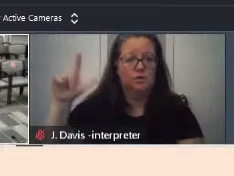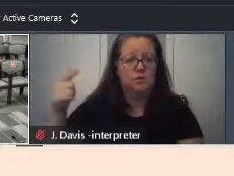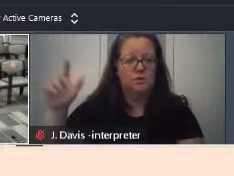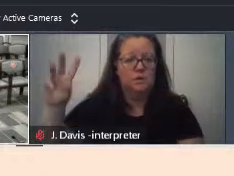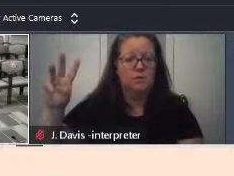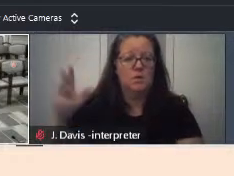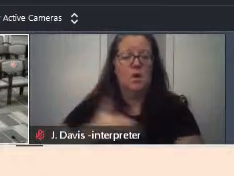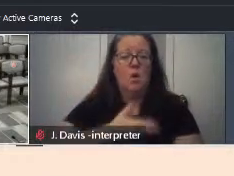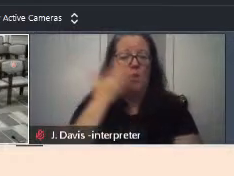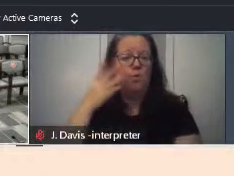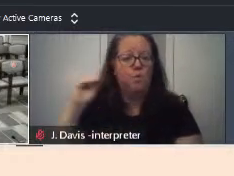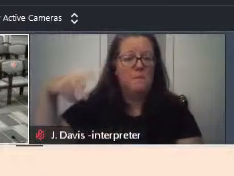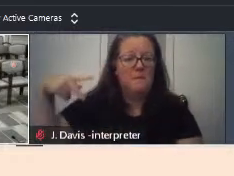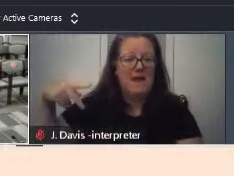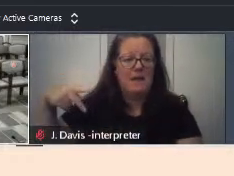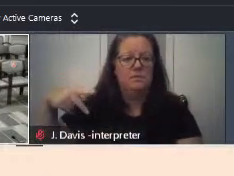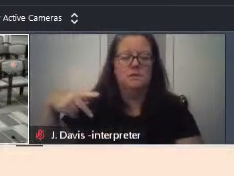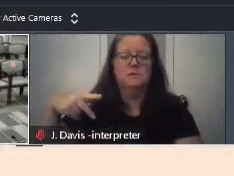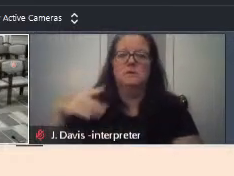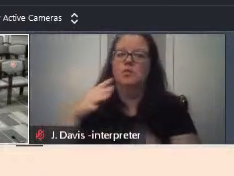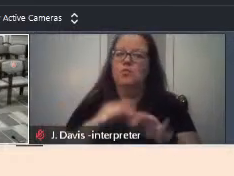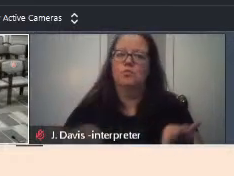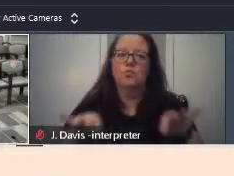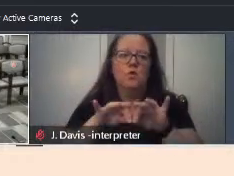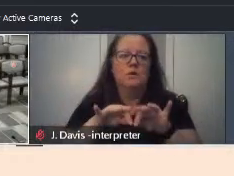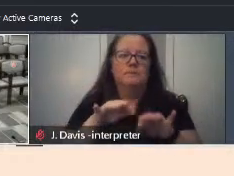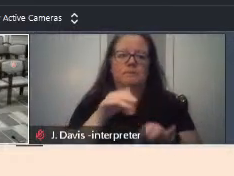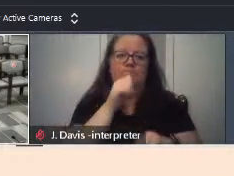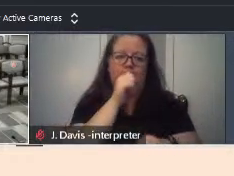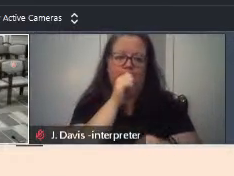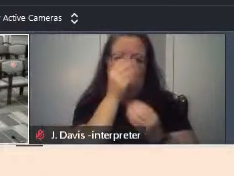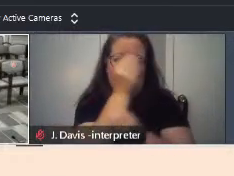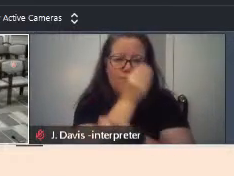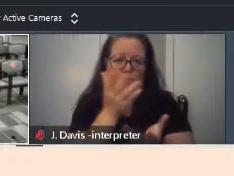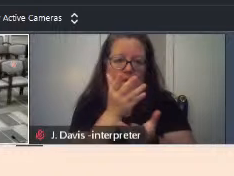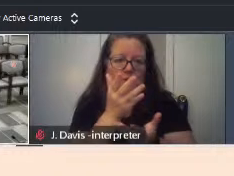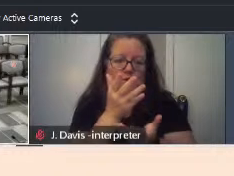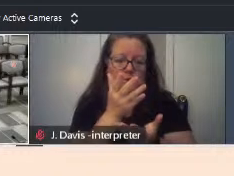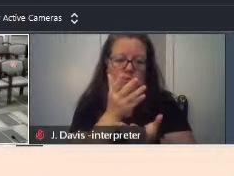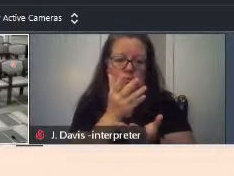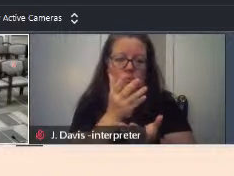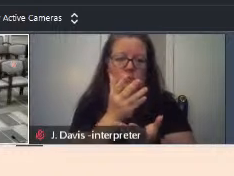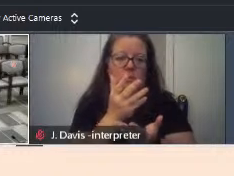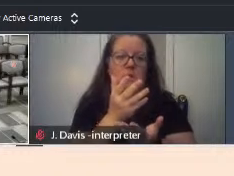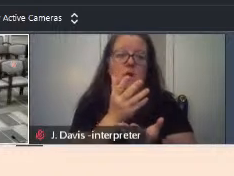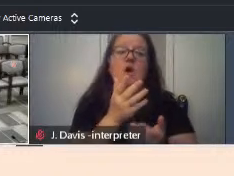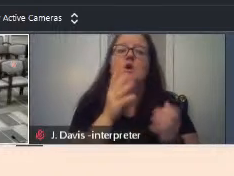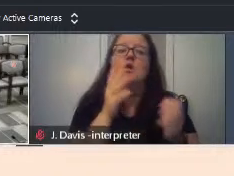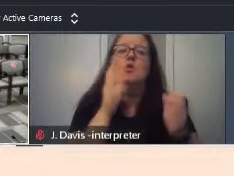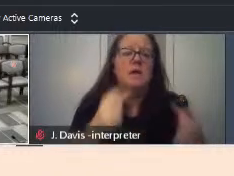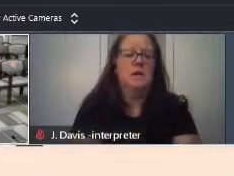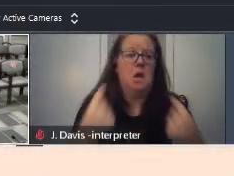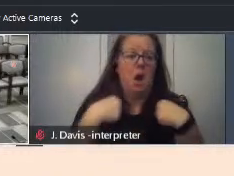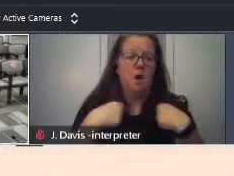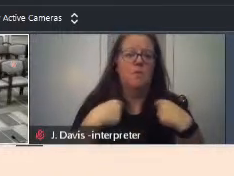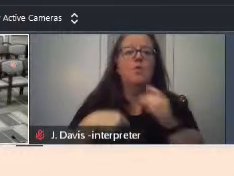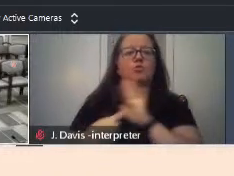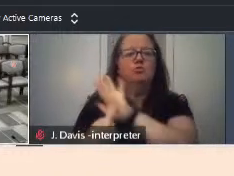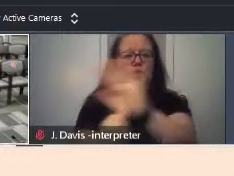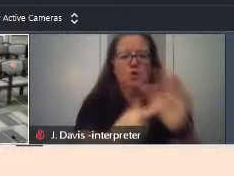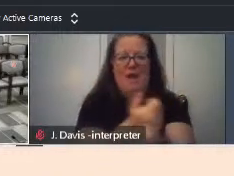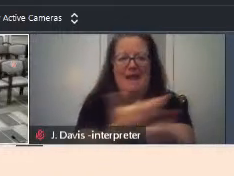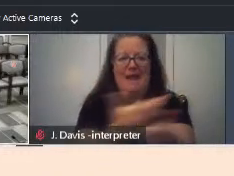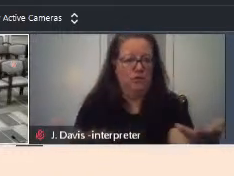on here because this is very sensitive information. So you're more than free to come to MLG&W. We will show you the entire wellhead